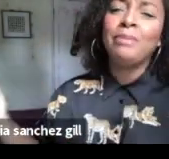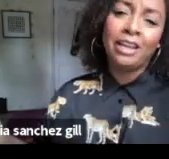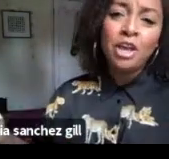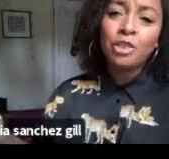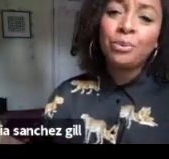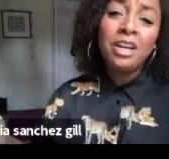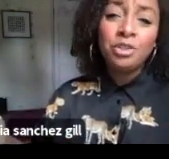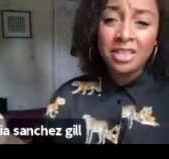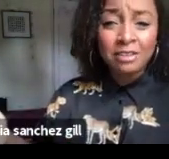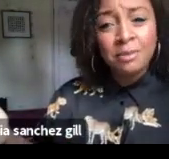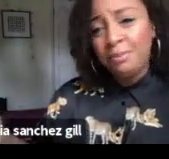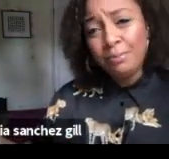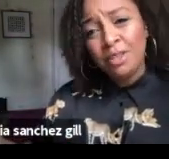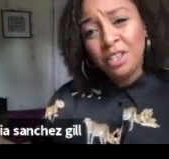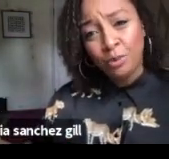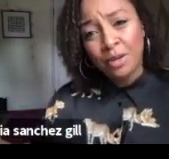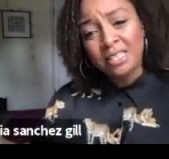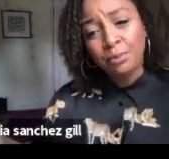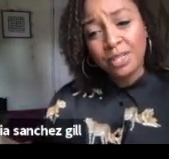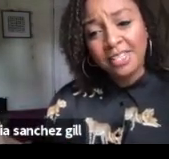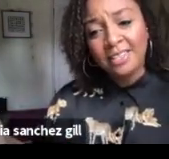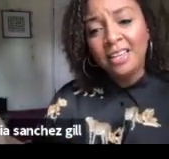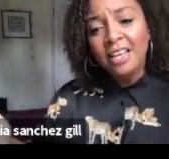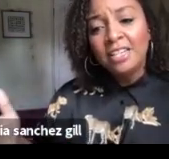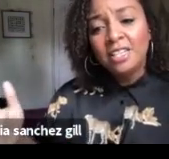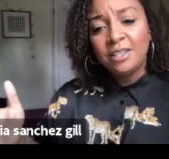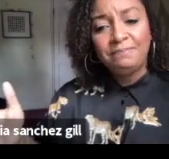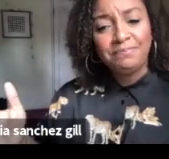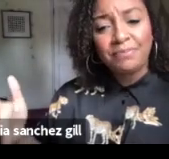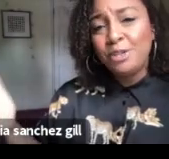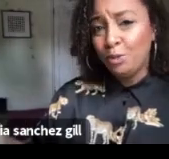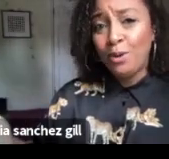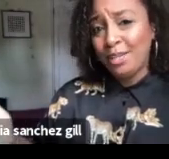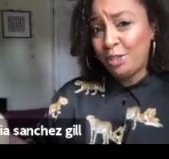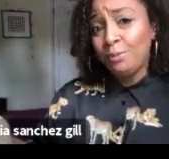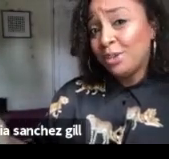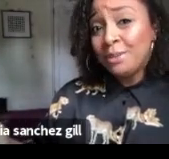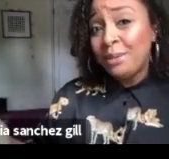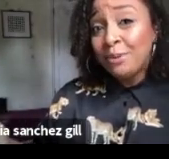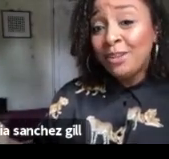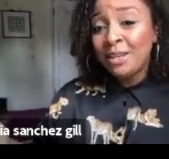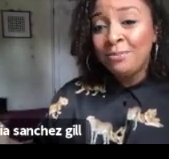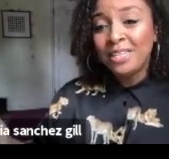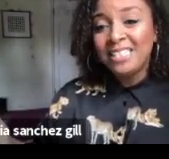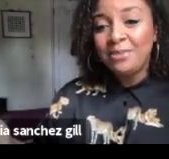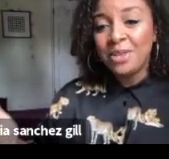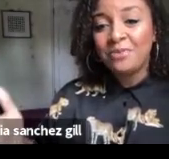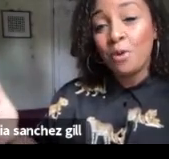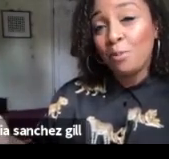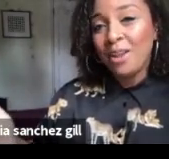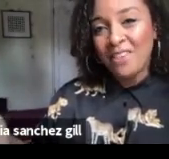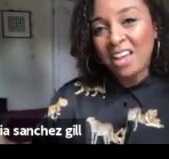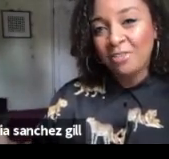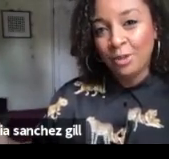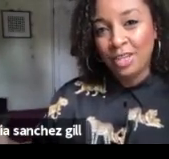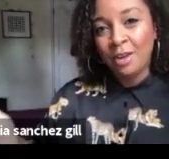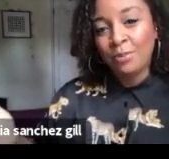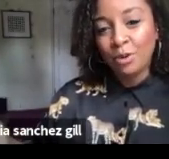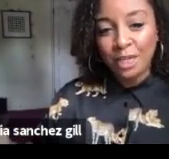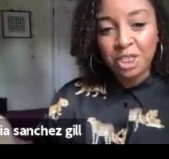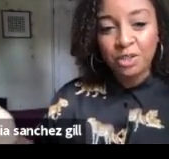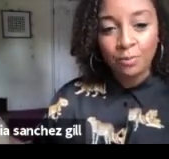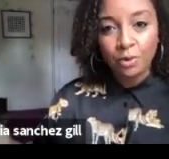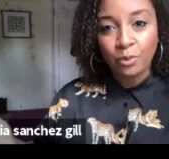gone from like 300,000 people in the US in prison to 2.2 million people in prison, with 4.5 million